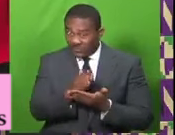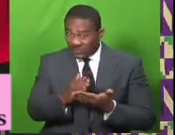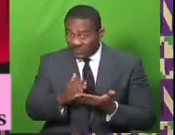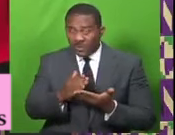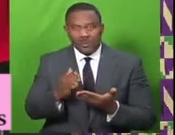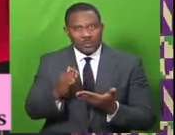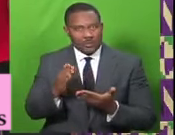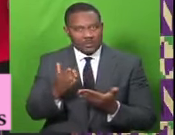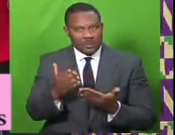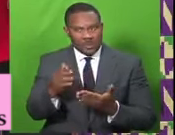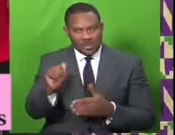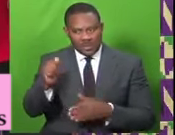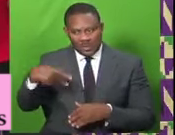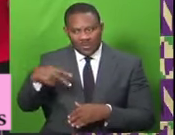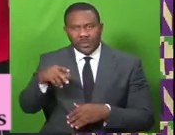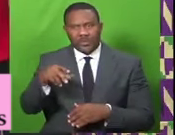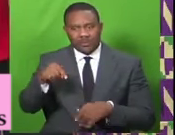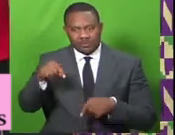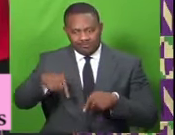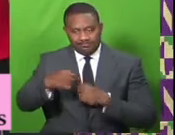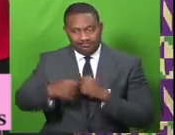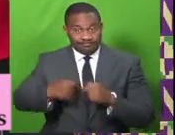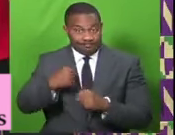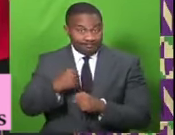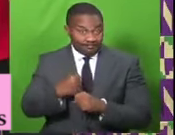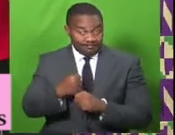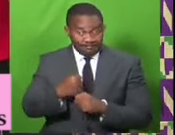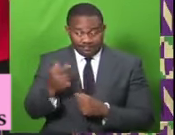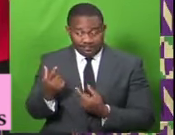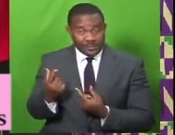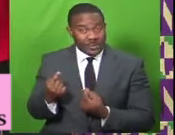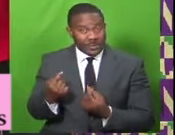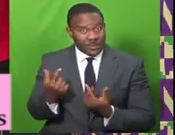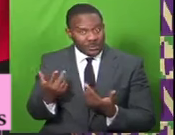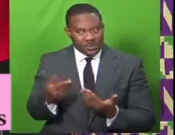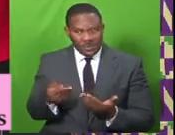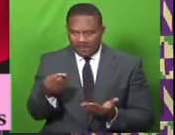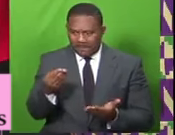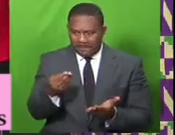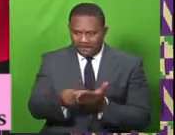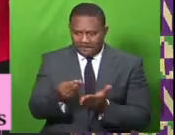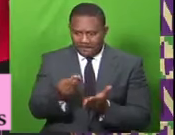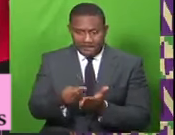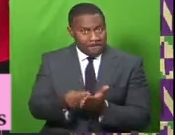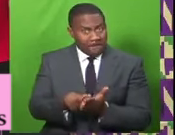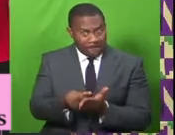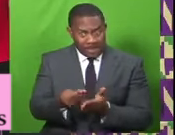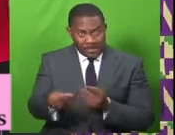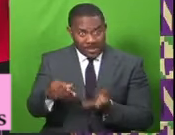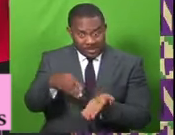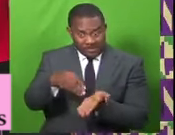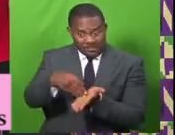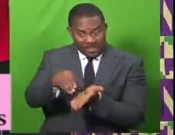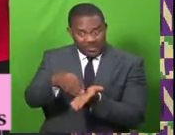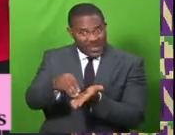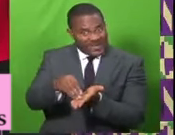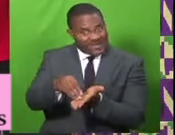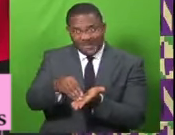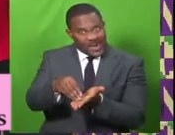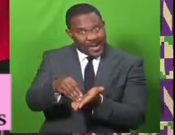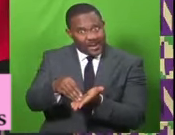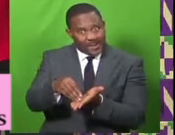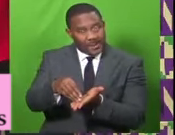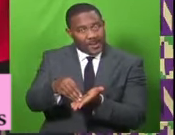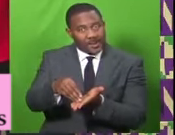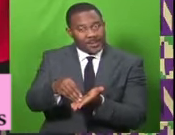2023, the focus is on creating a cashless and efficient payment system. I'm pleased